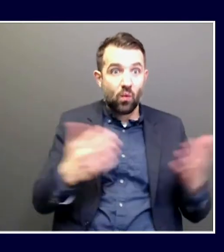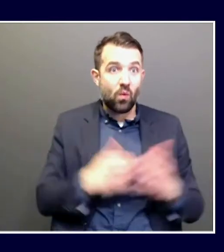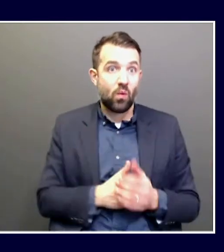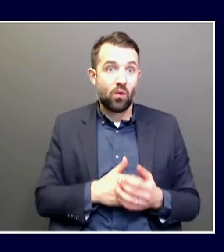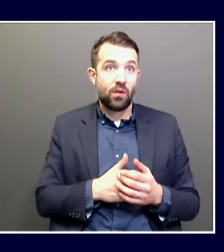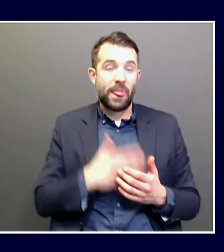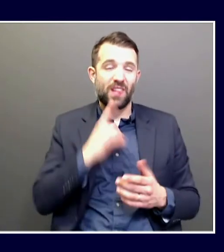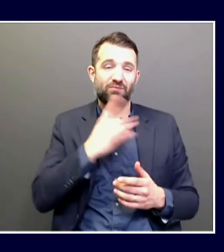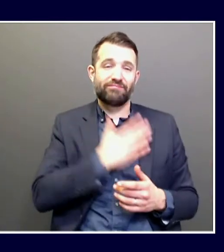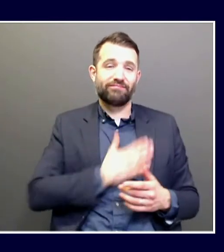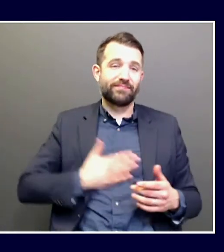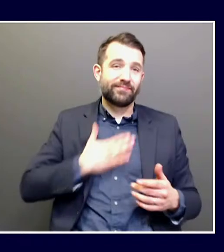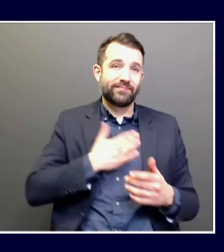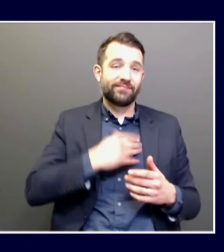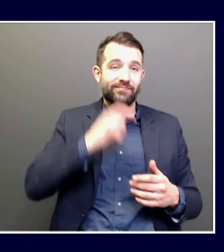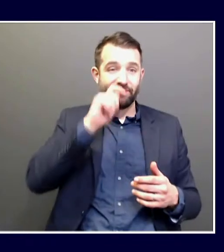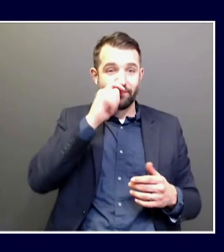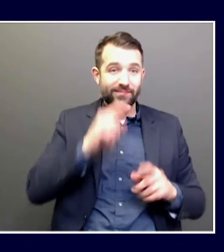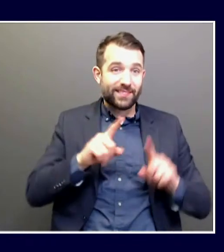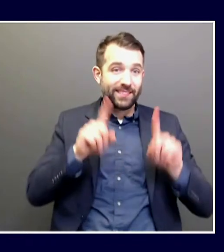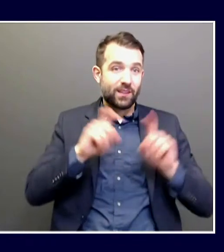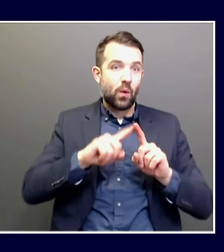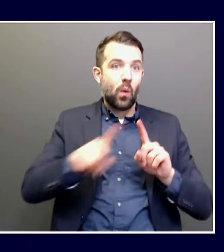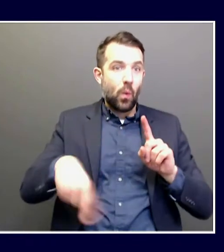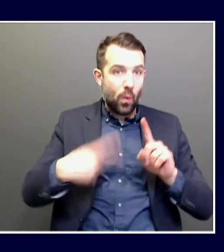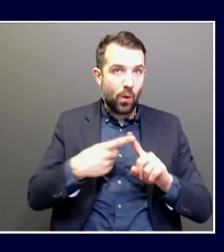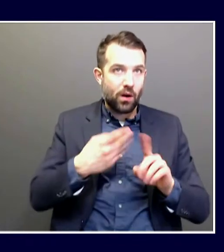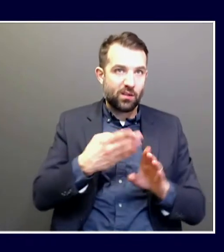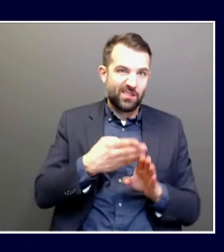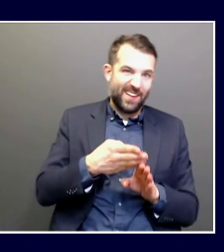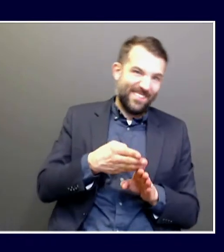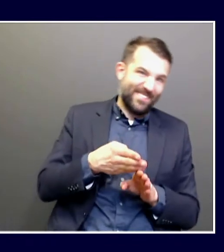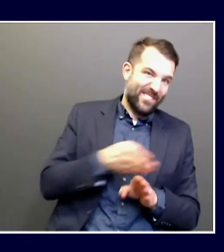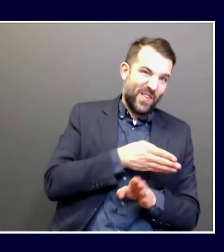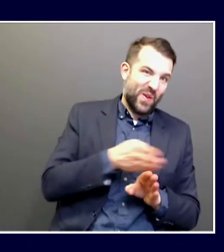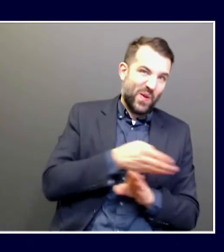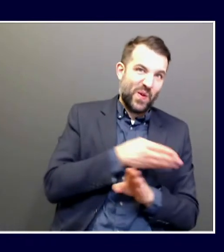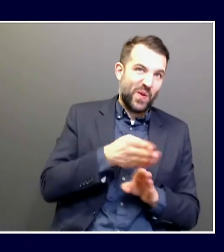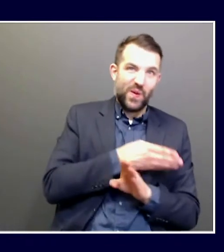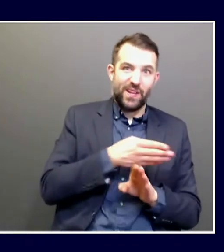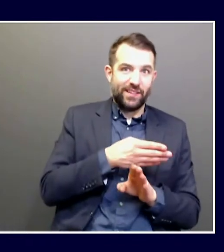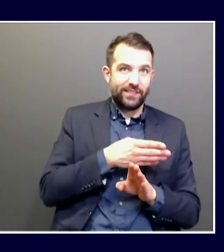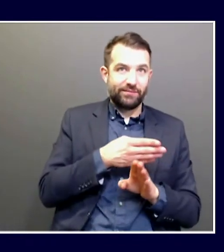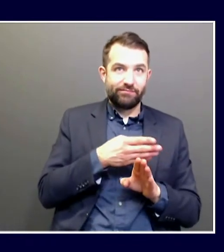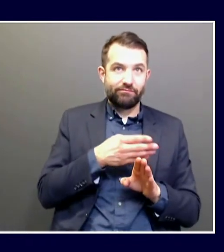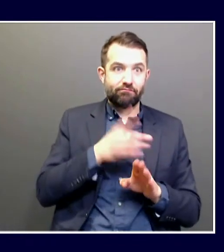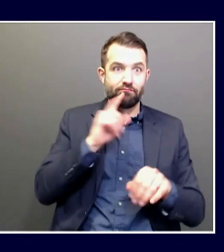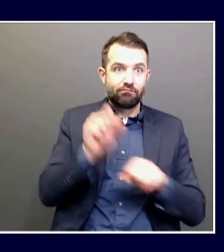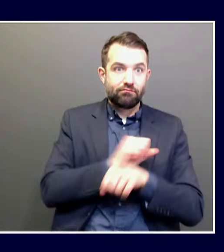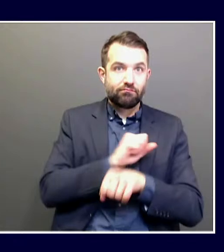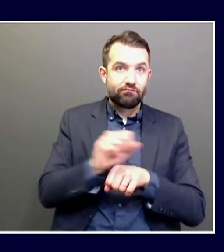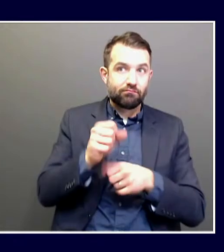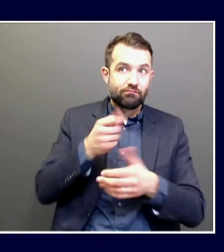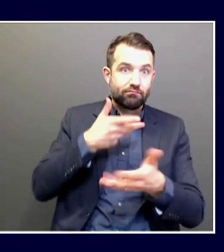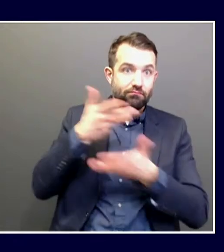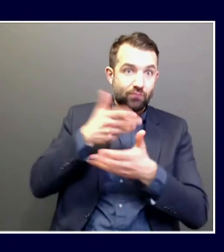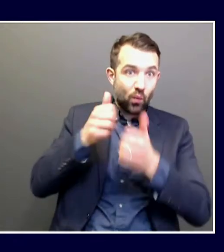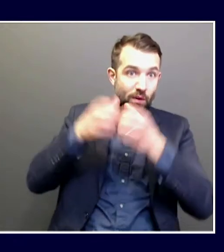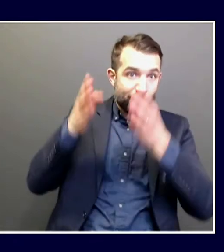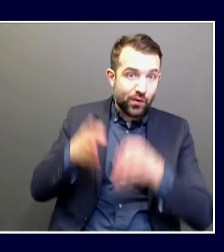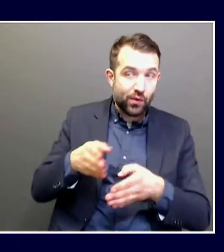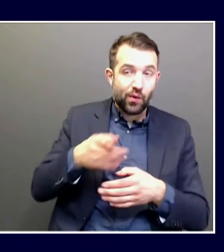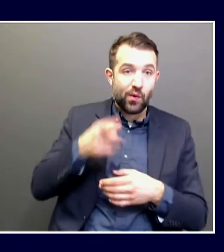or particularly before you're going to be in contact with someone who may have additional vulnerabilities to COVID-19. Whether